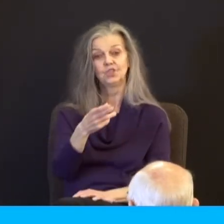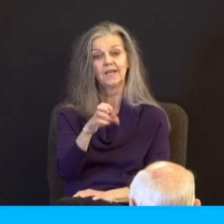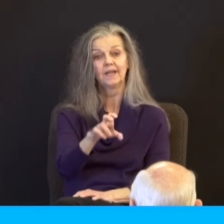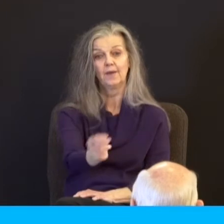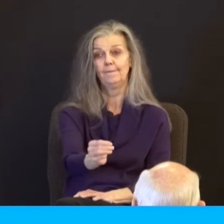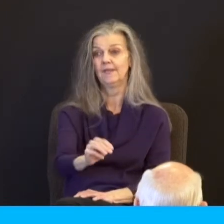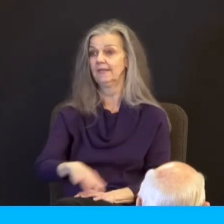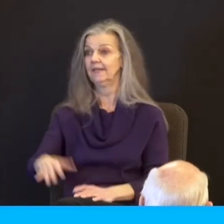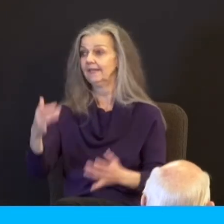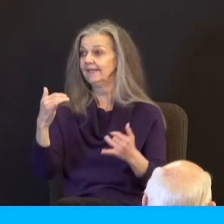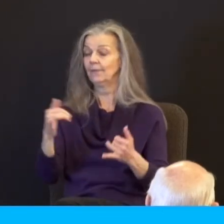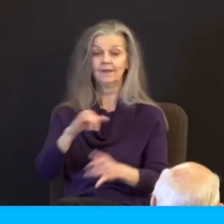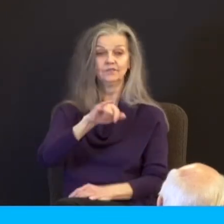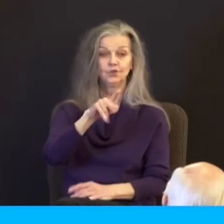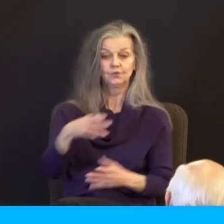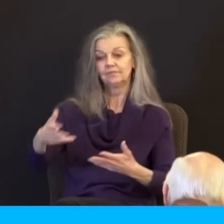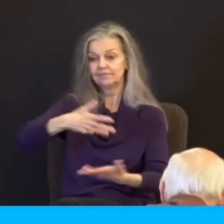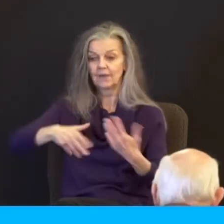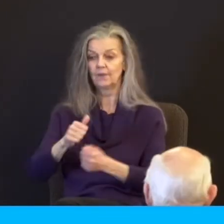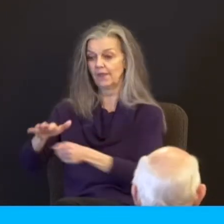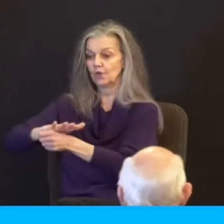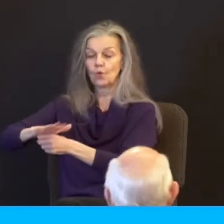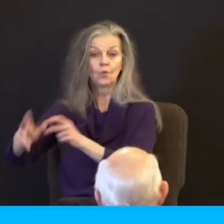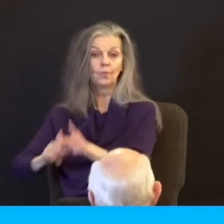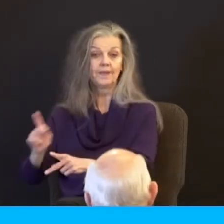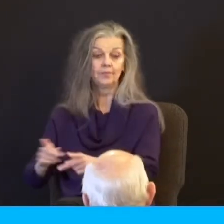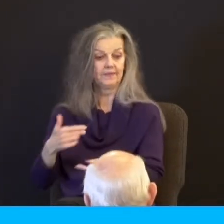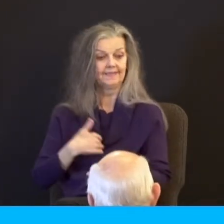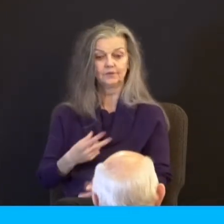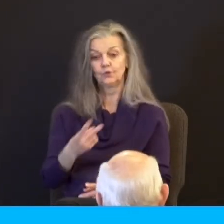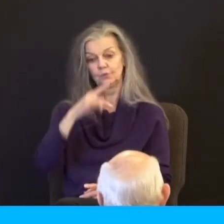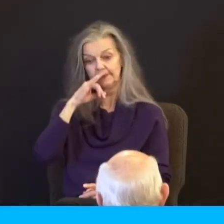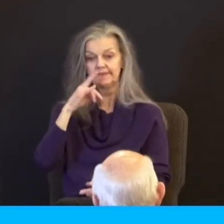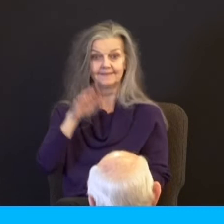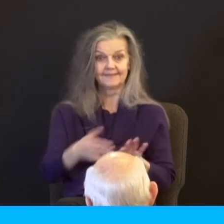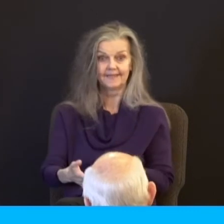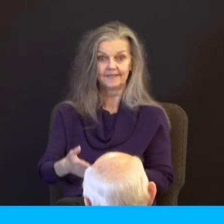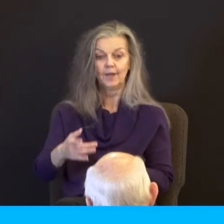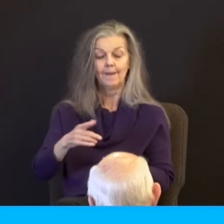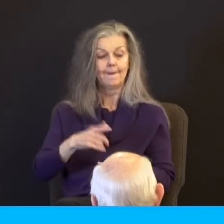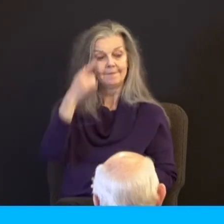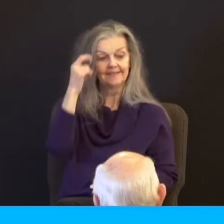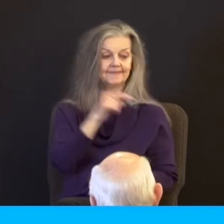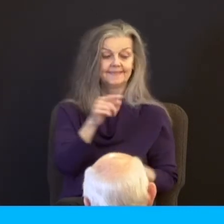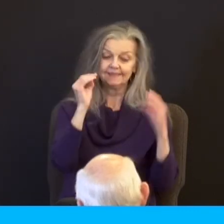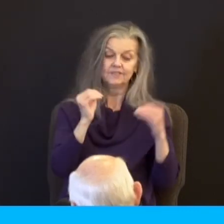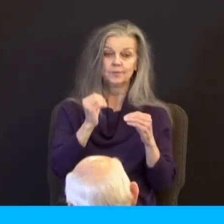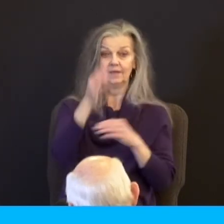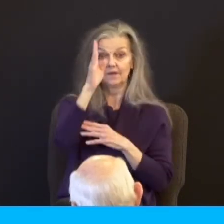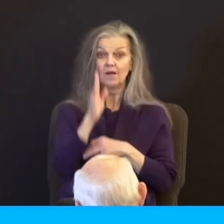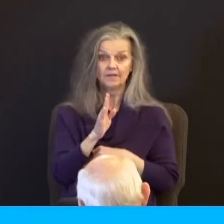forth, and now we got Judah hanging out with the locals, and where does he end up? Well, 2 kids dead because they're evil, because apparently he failed to teach them about the fear of God in some